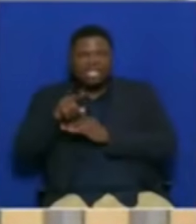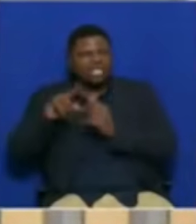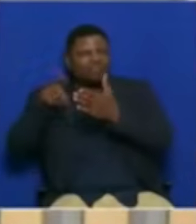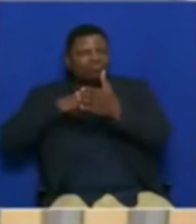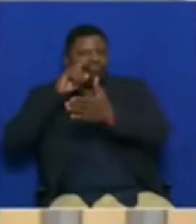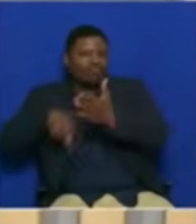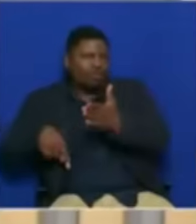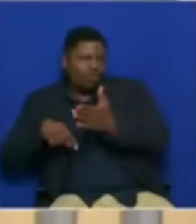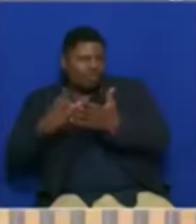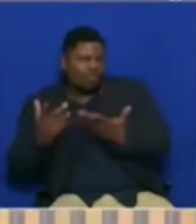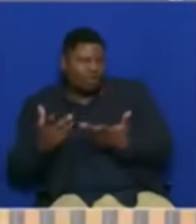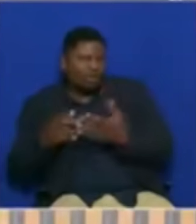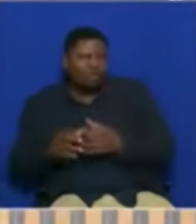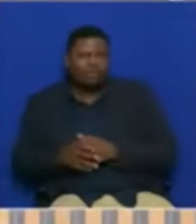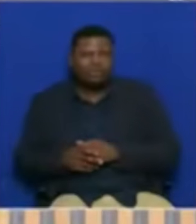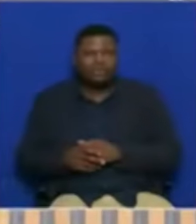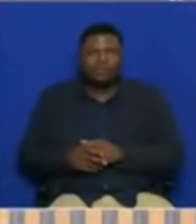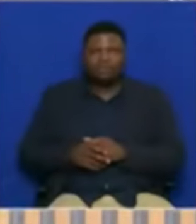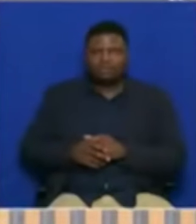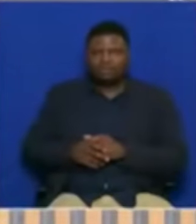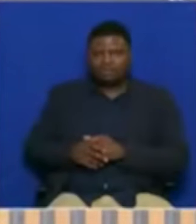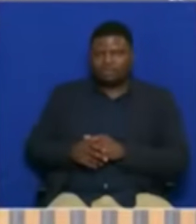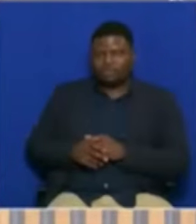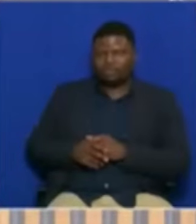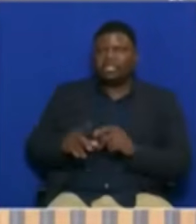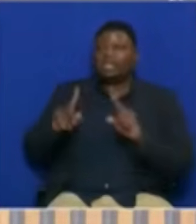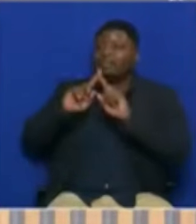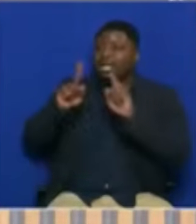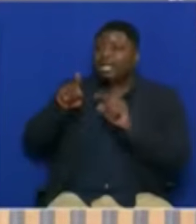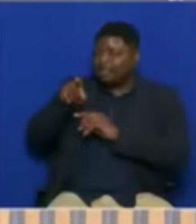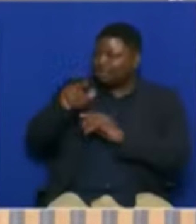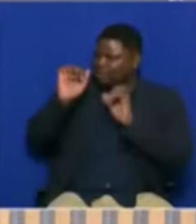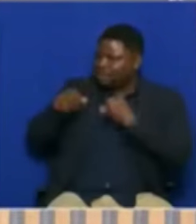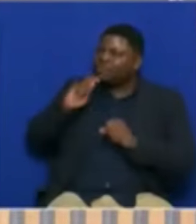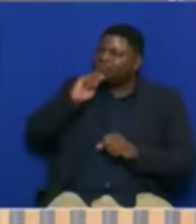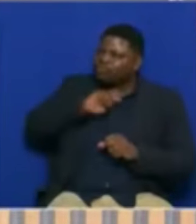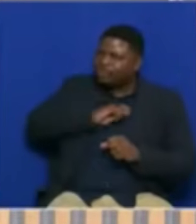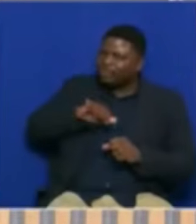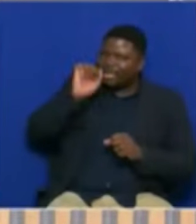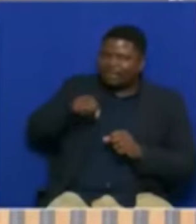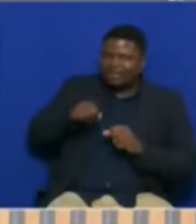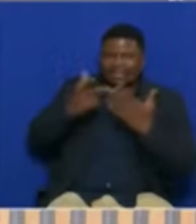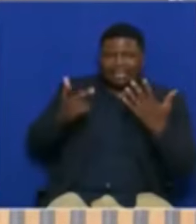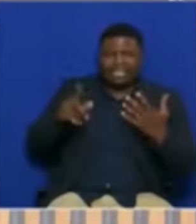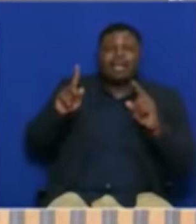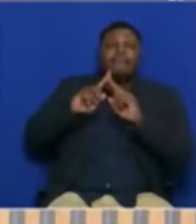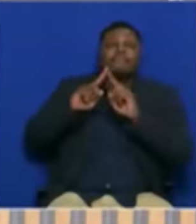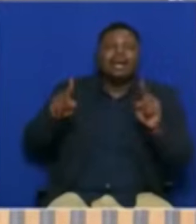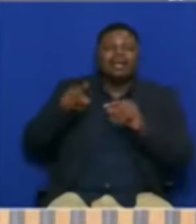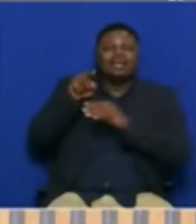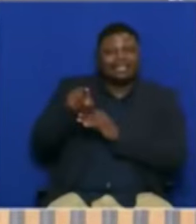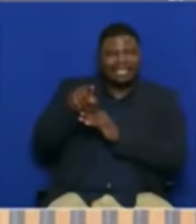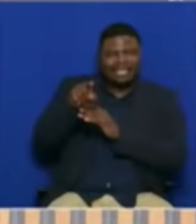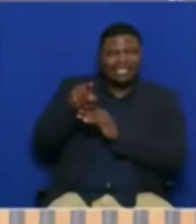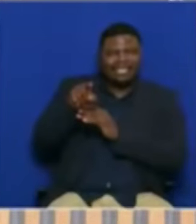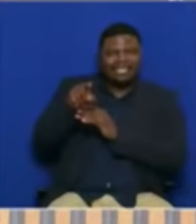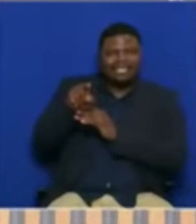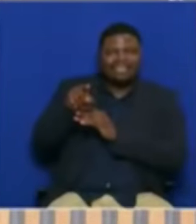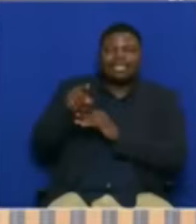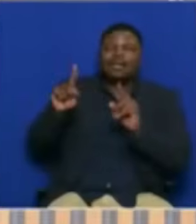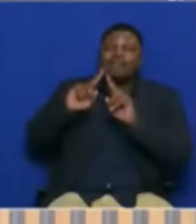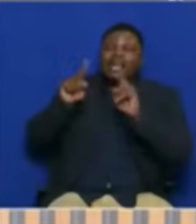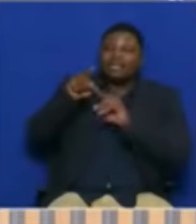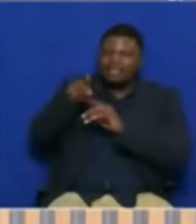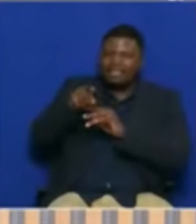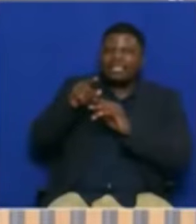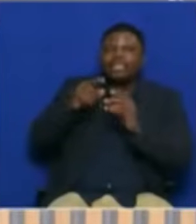because what you say the bottom of the letter reflects is not what is on the letter. I mean, the letter clearly says